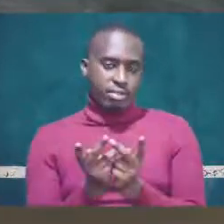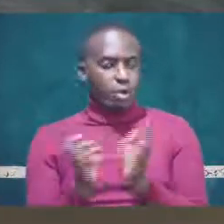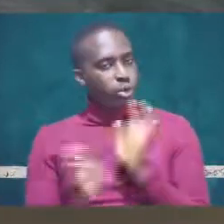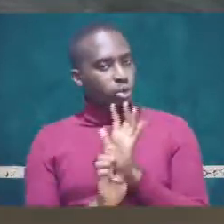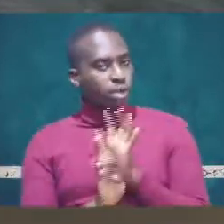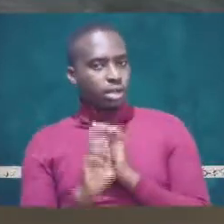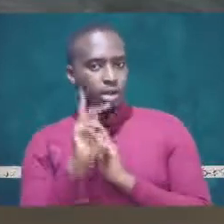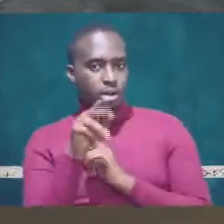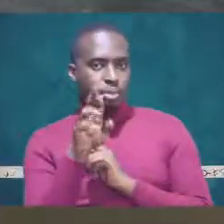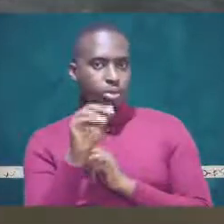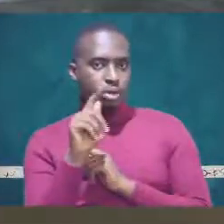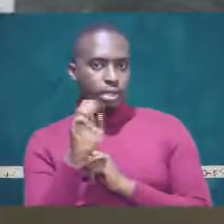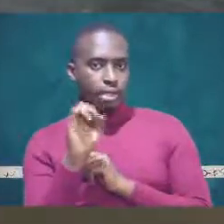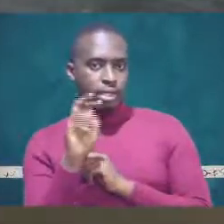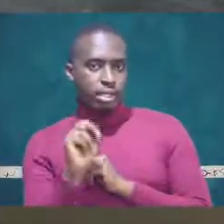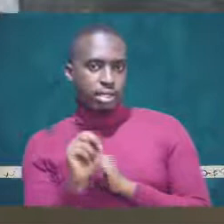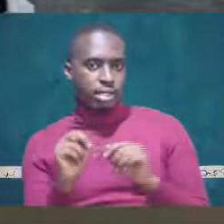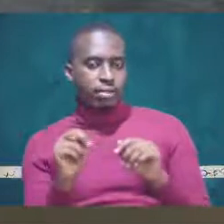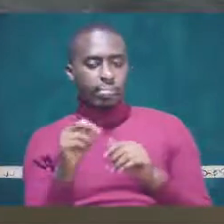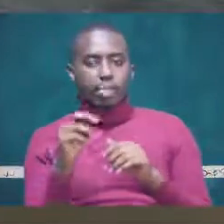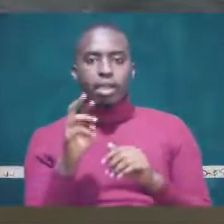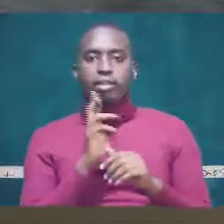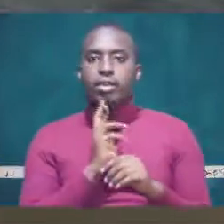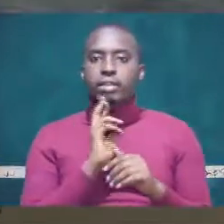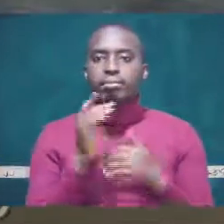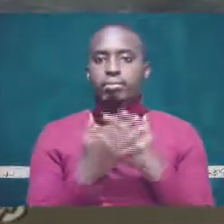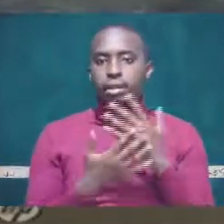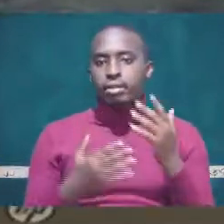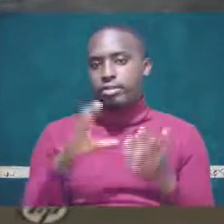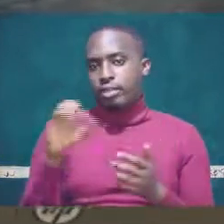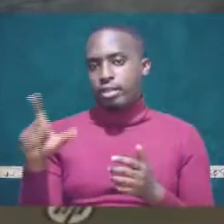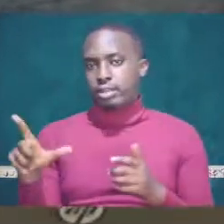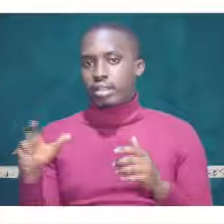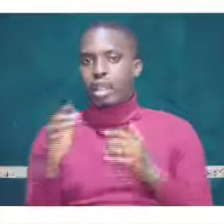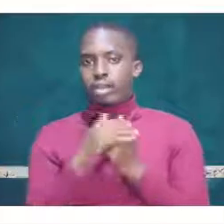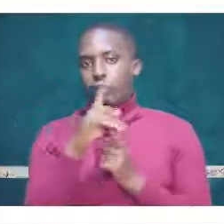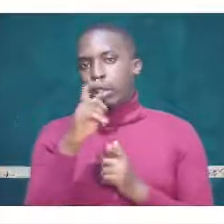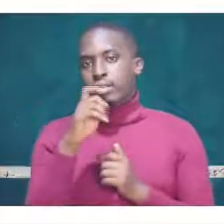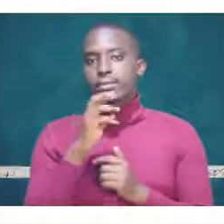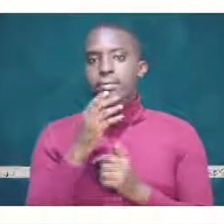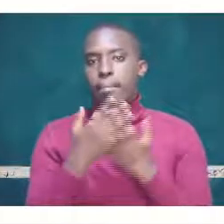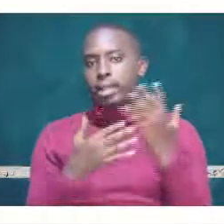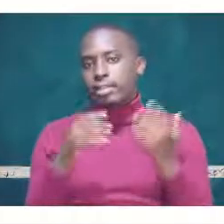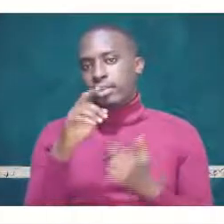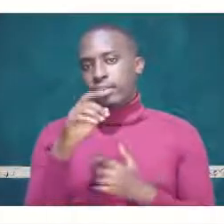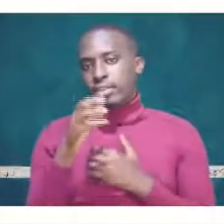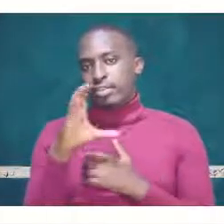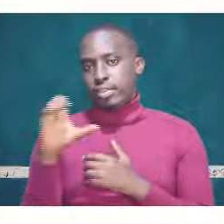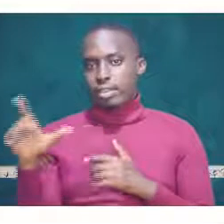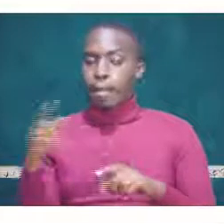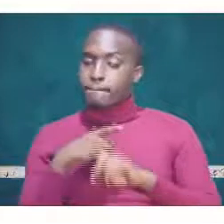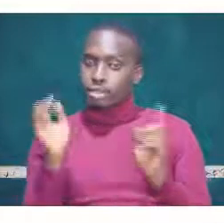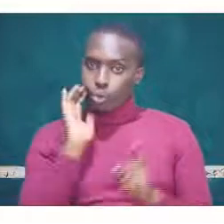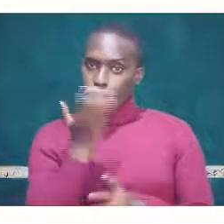an example: proteins, red blood cells, white blood cells cannot pass through because they have a large size. But water